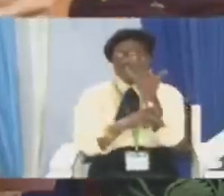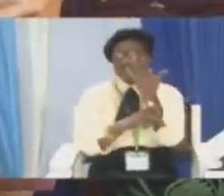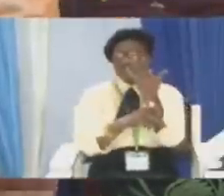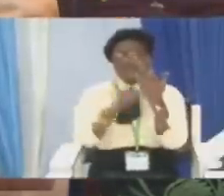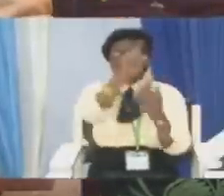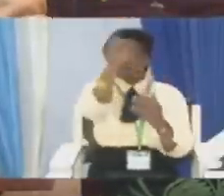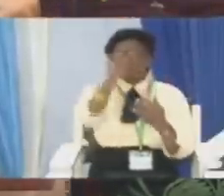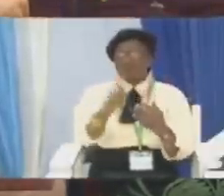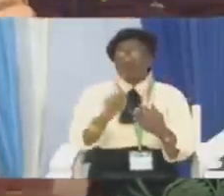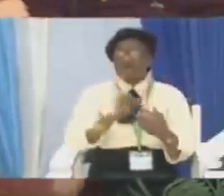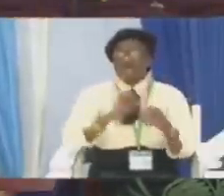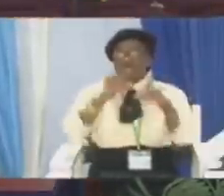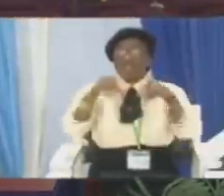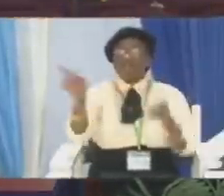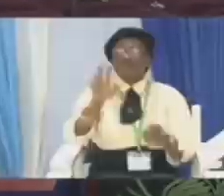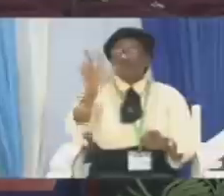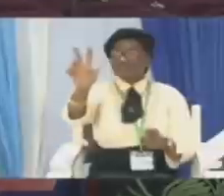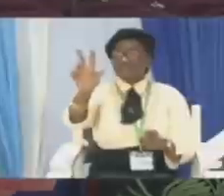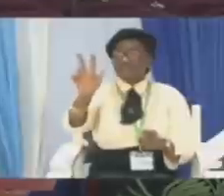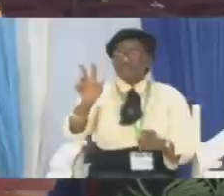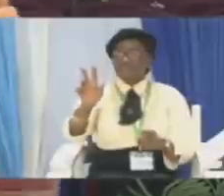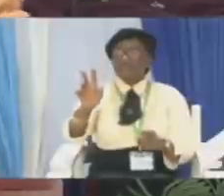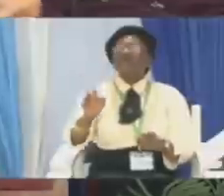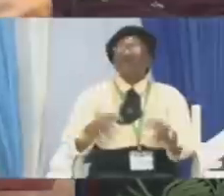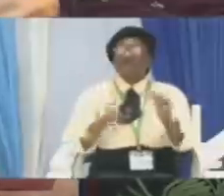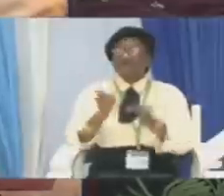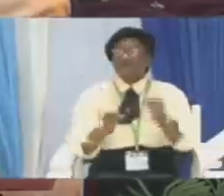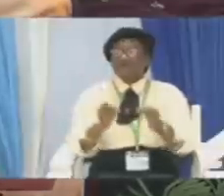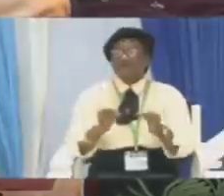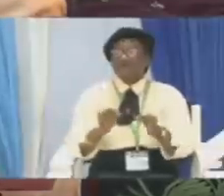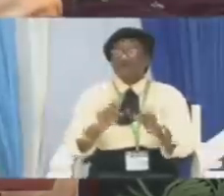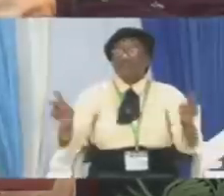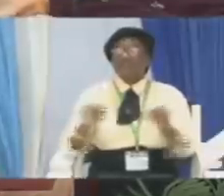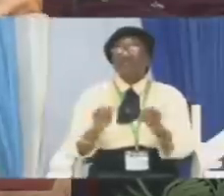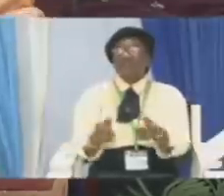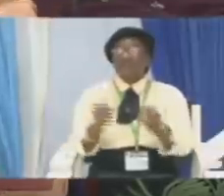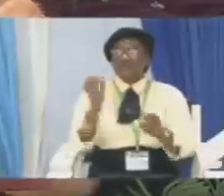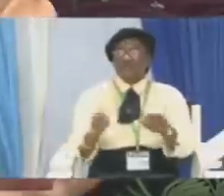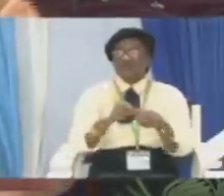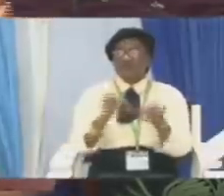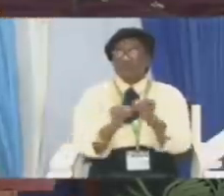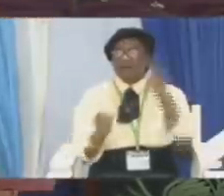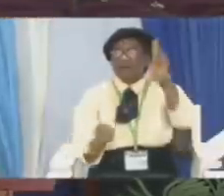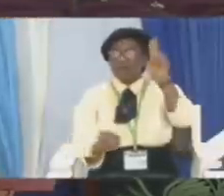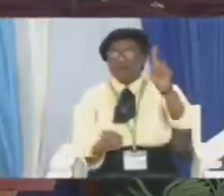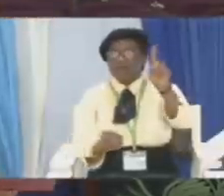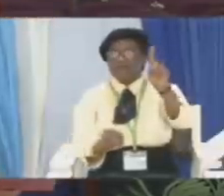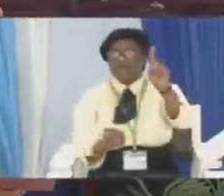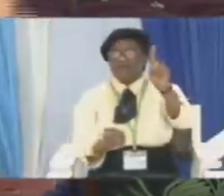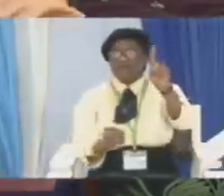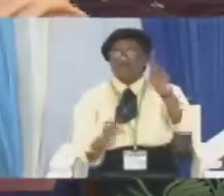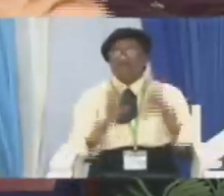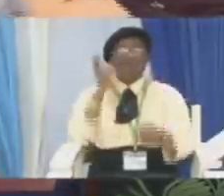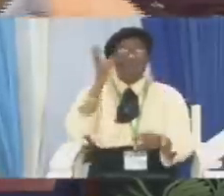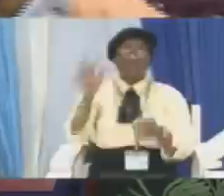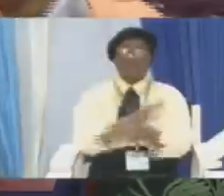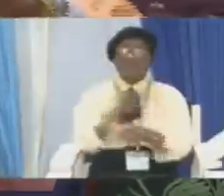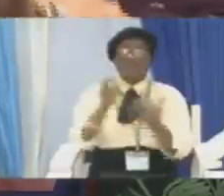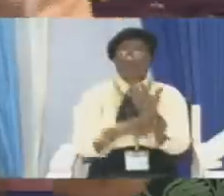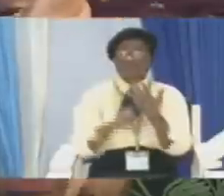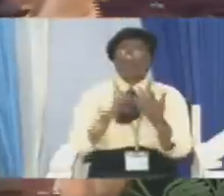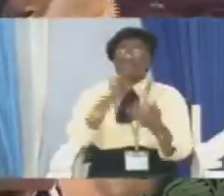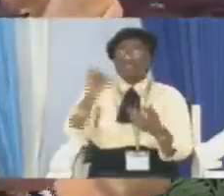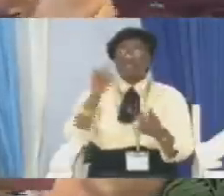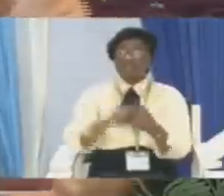I give you 3 definitions very quickly. Number 1, fruitfulness is to